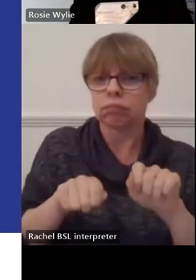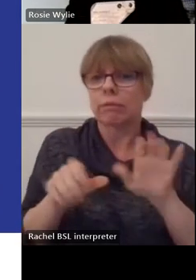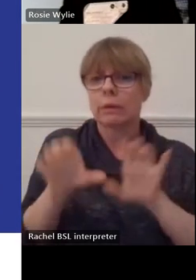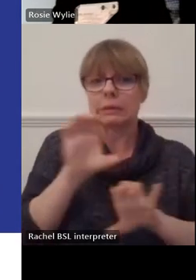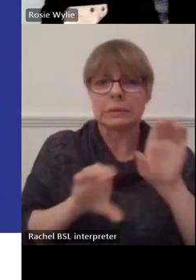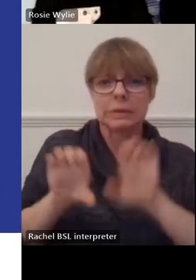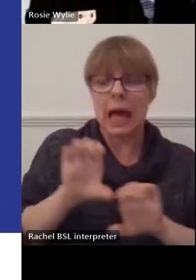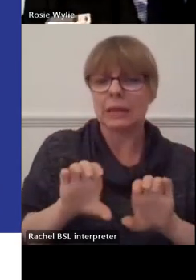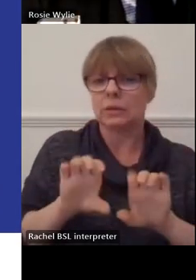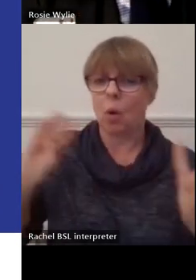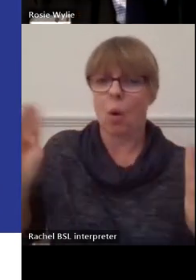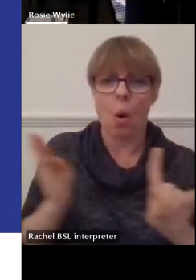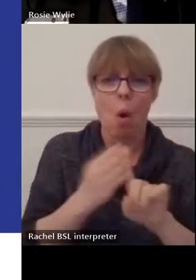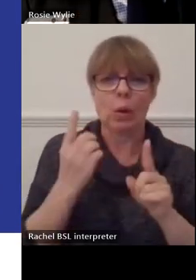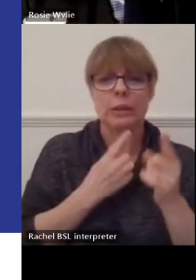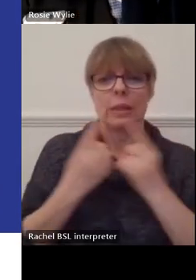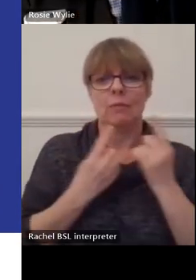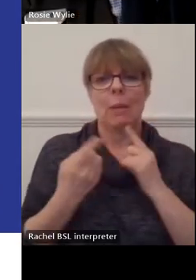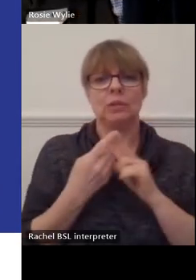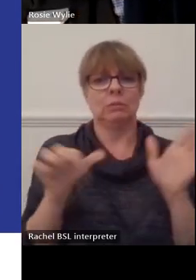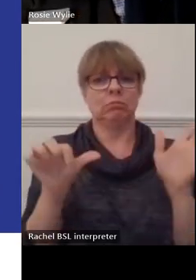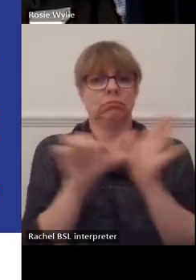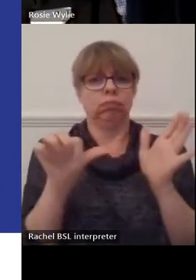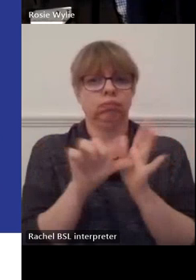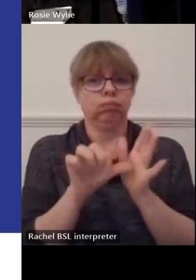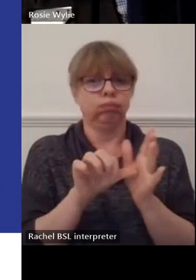and all of those things.